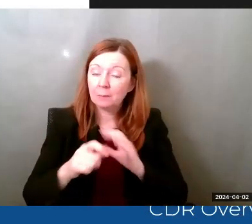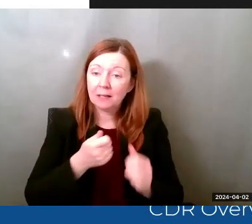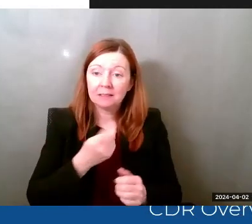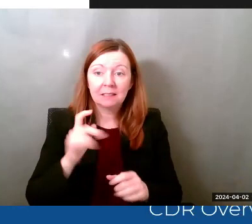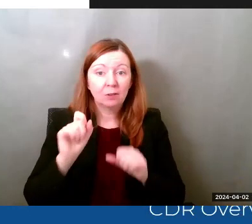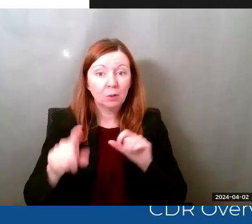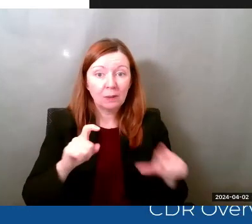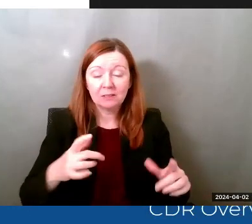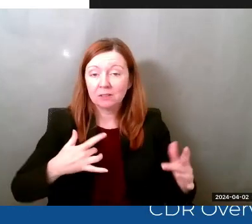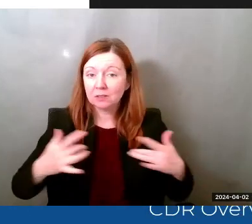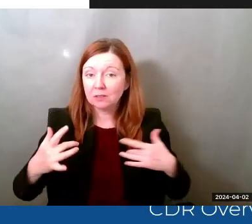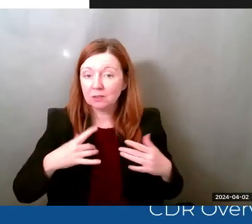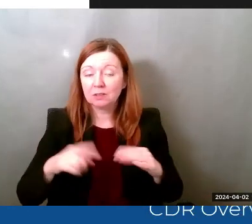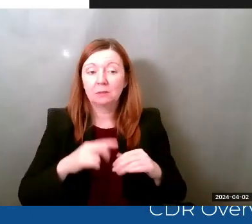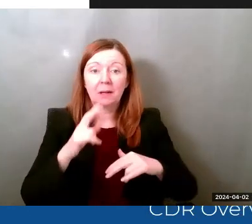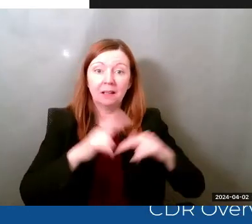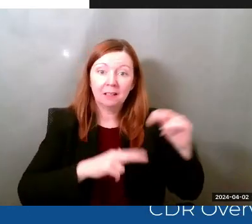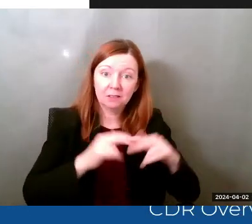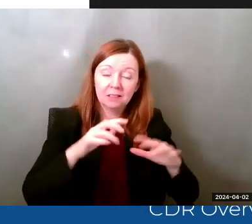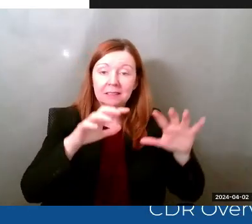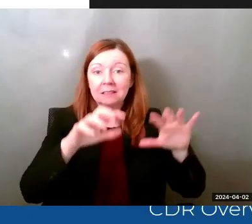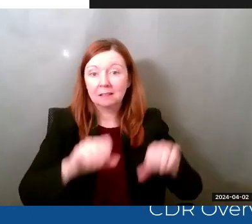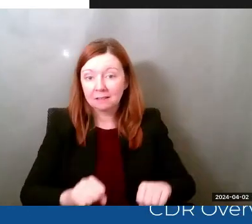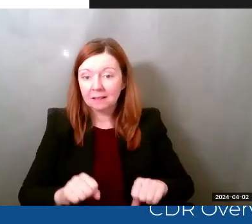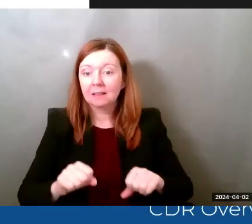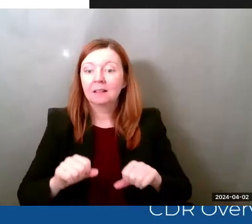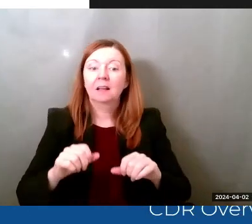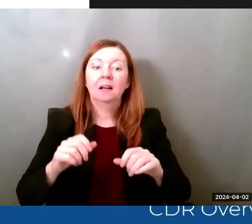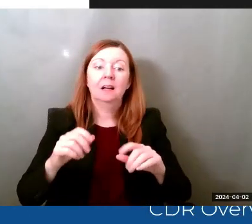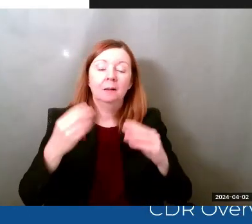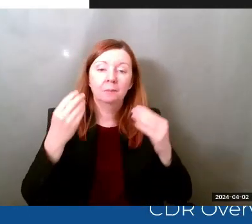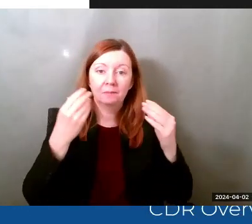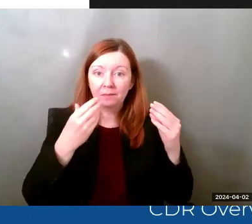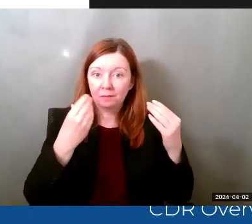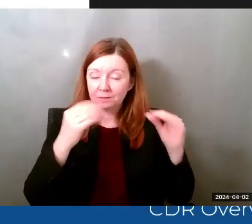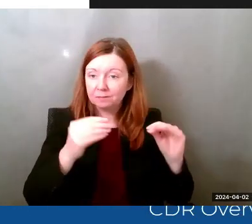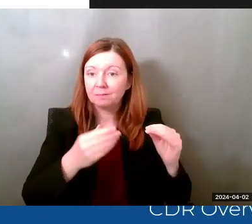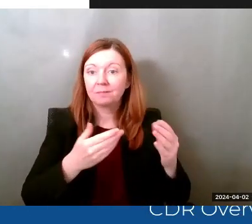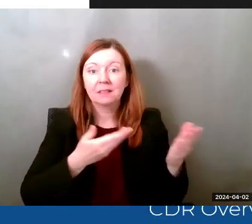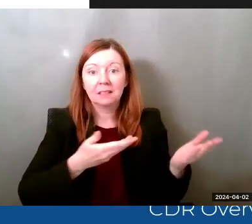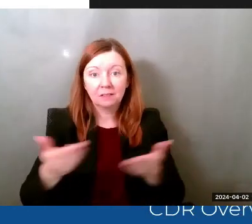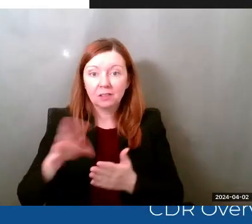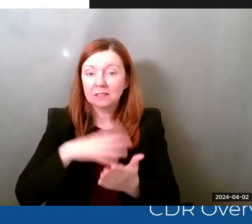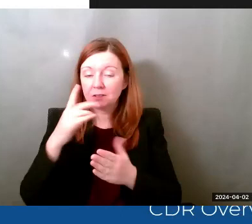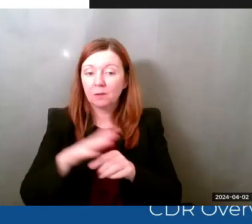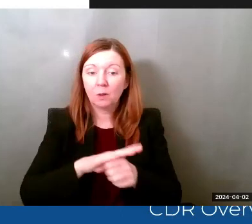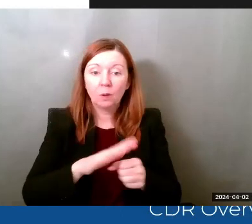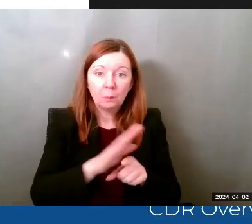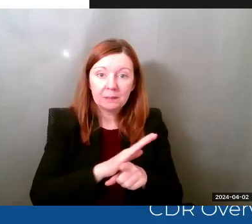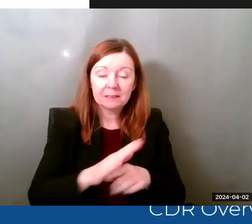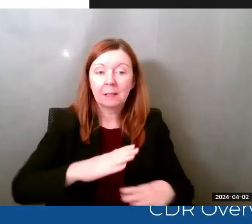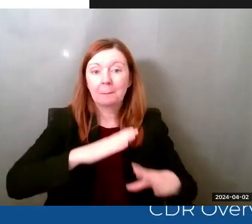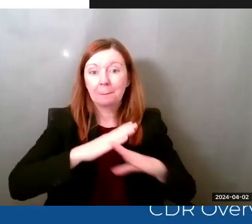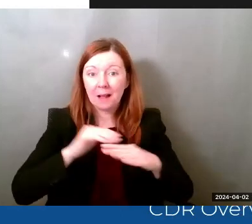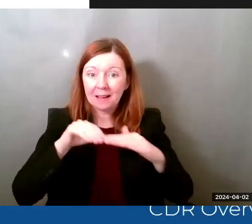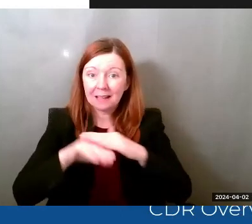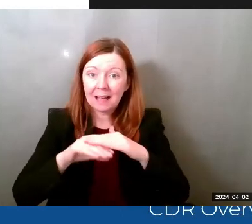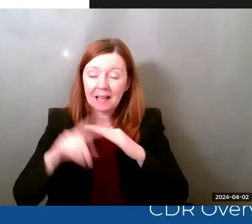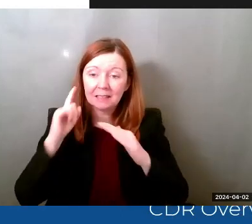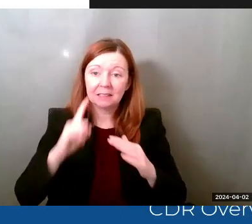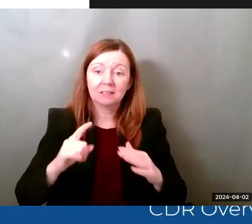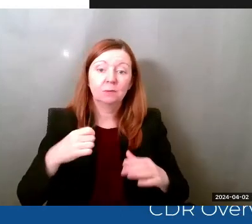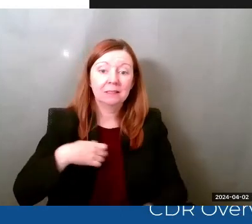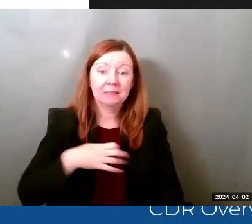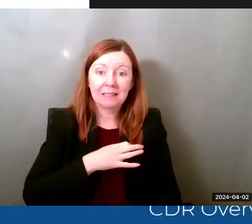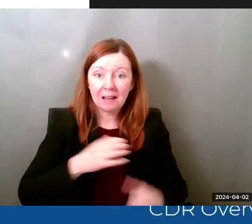and concerns regarding construction, demolition, interruption to vendor and delivery schedules for local businesses, blocking access for existing staff and customers